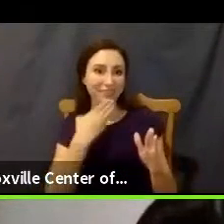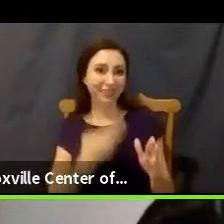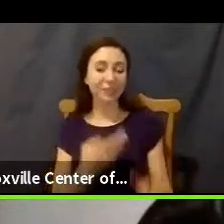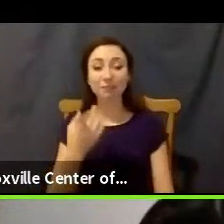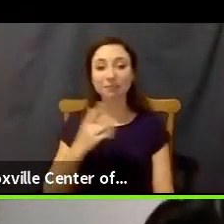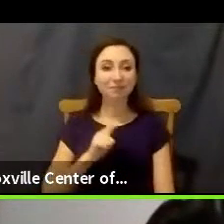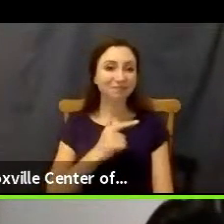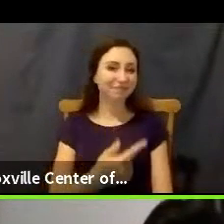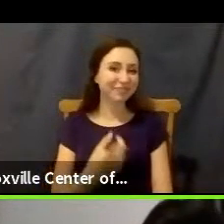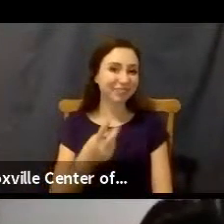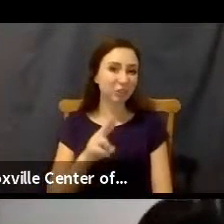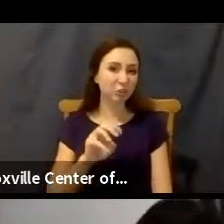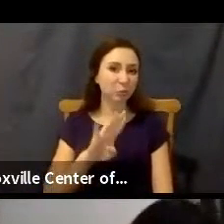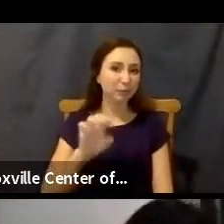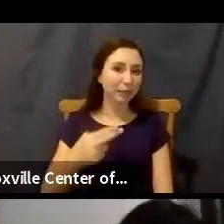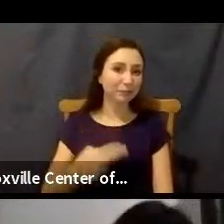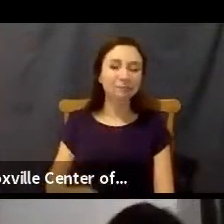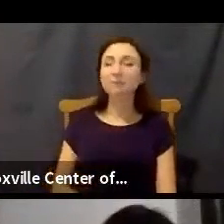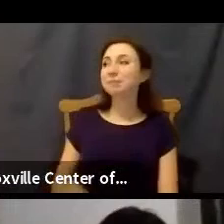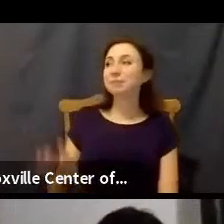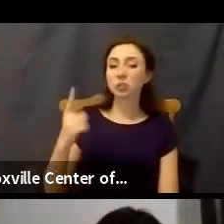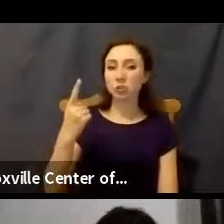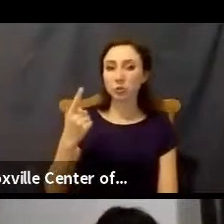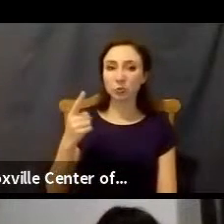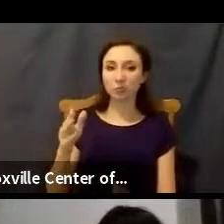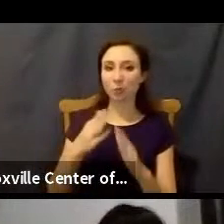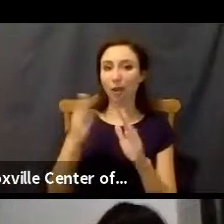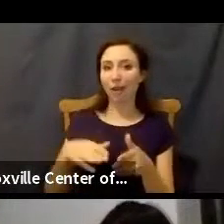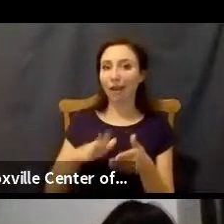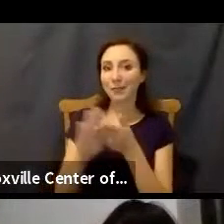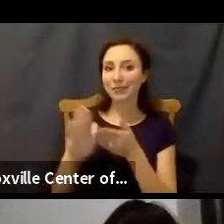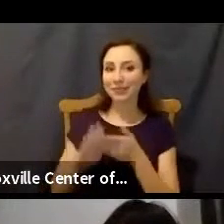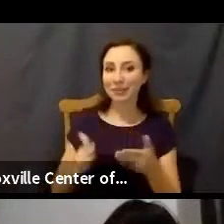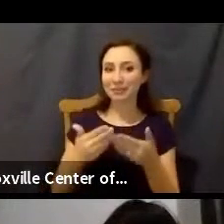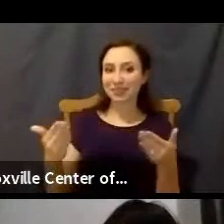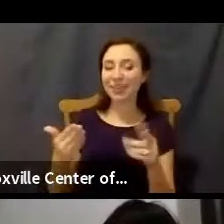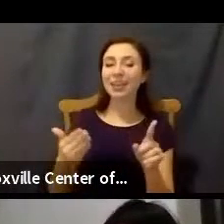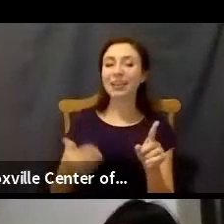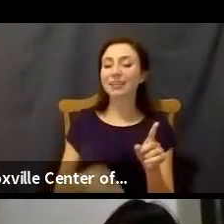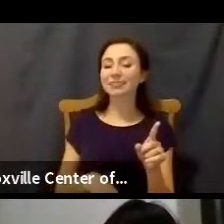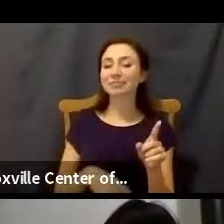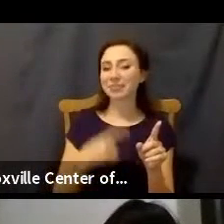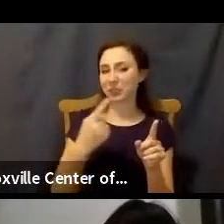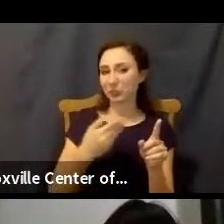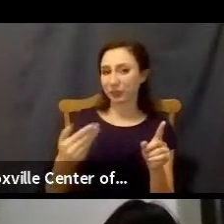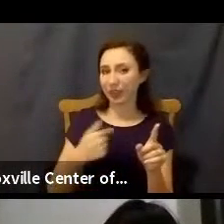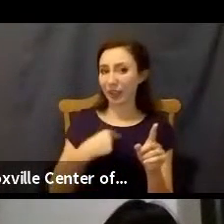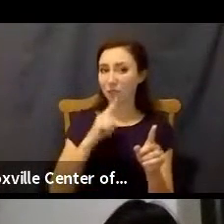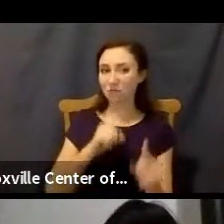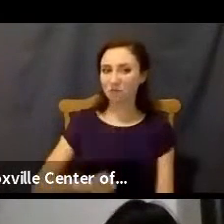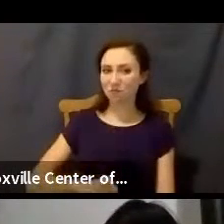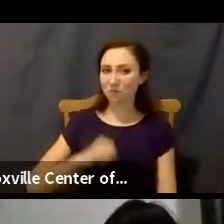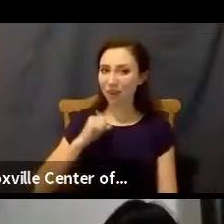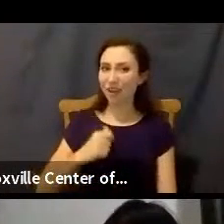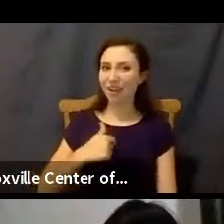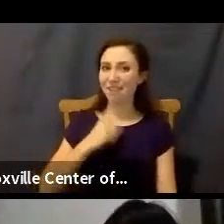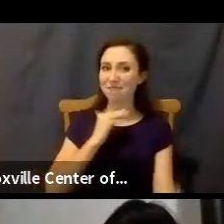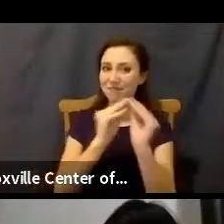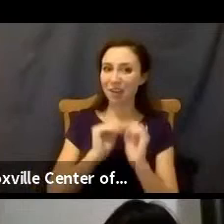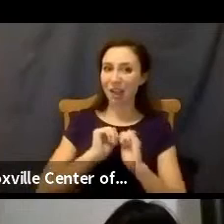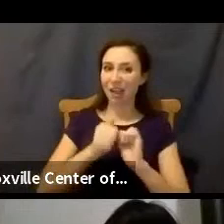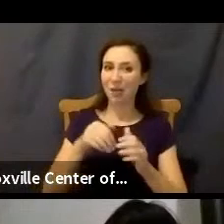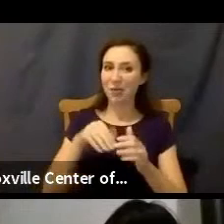Shmia. So one housekeeping thing and then one bigger thing. The housekeeping thing is I was very proud that I figured out how to log